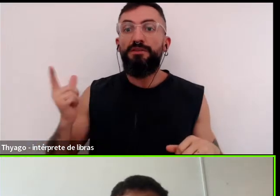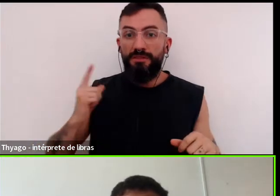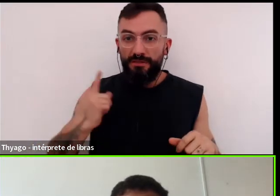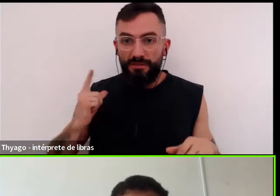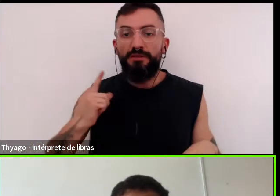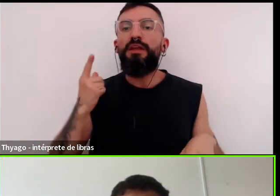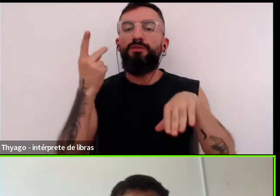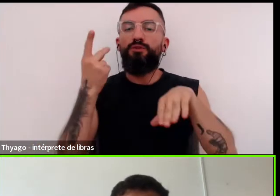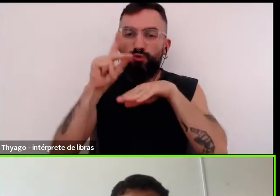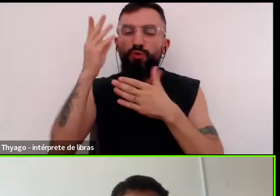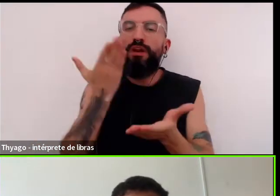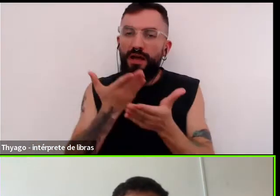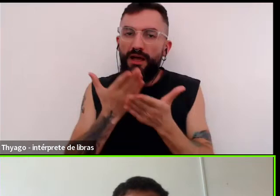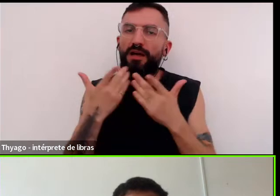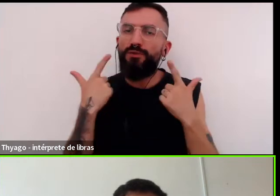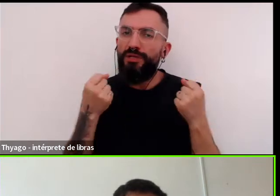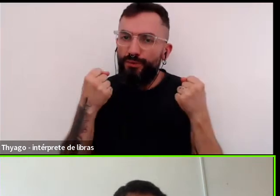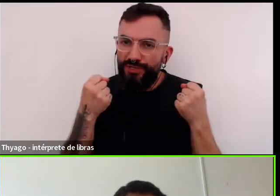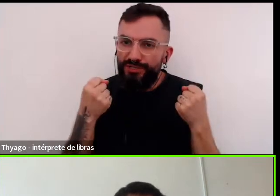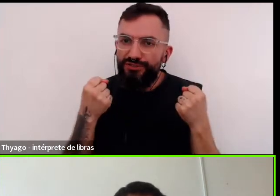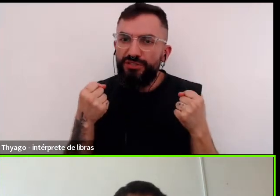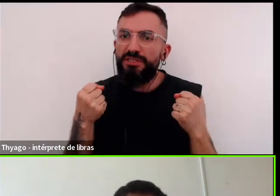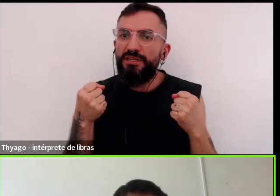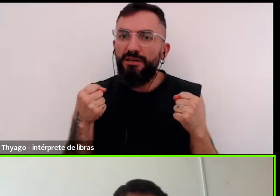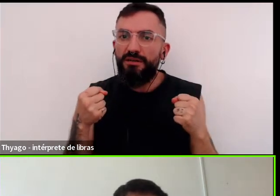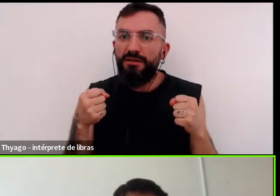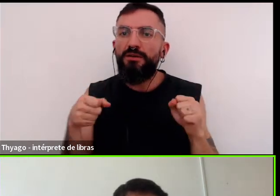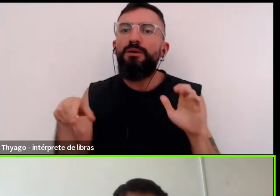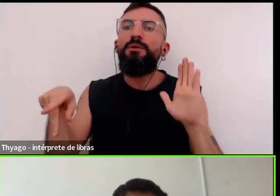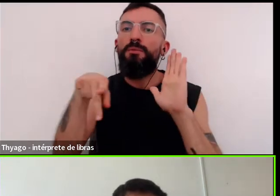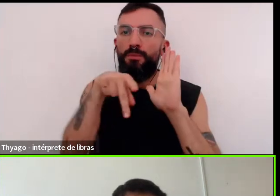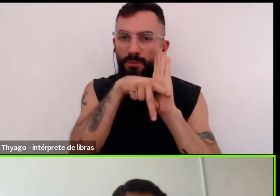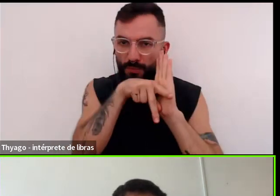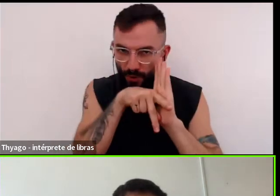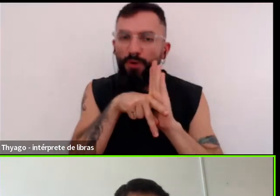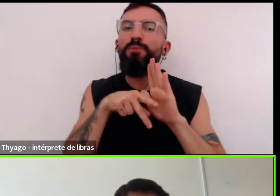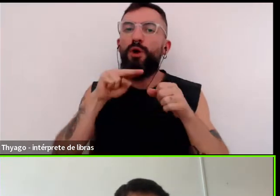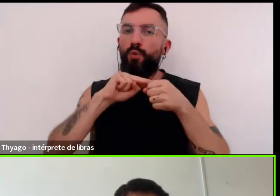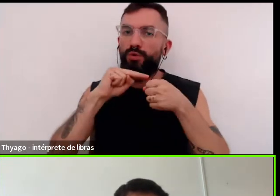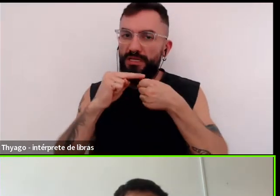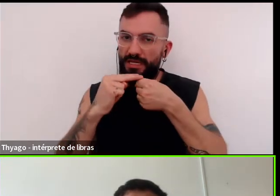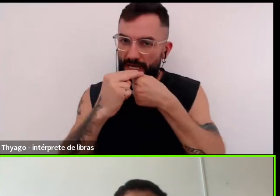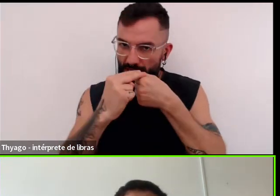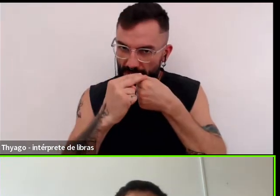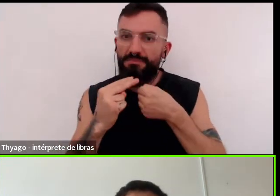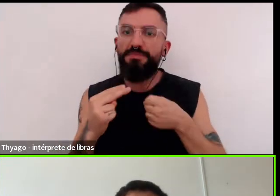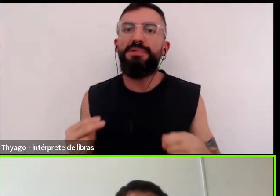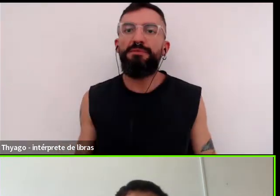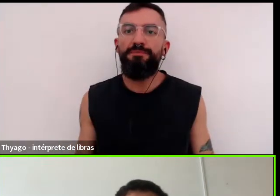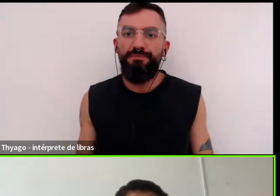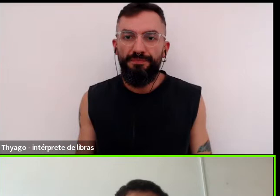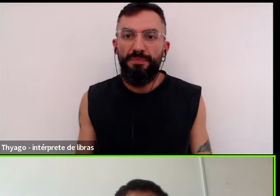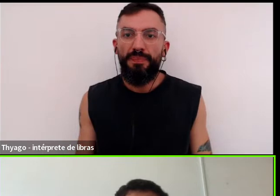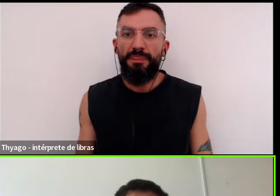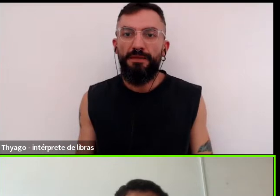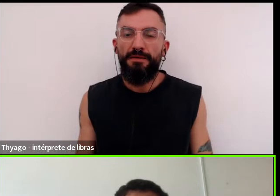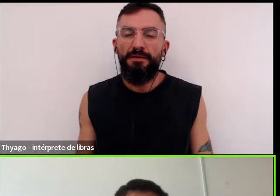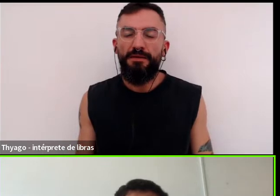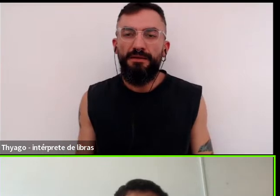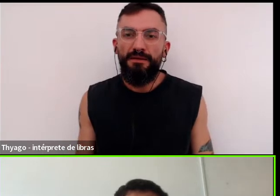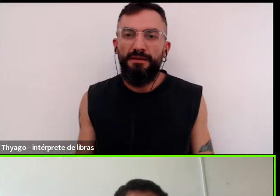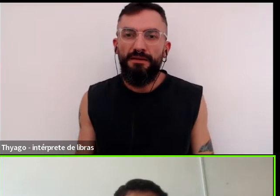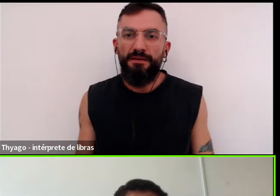of Campinas, having presented a thesis on the variation in the number of hands involved in